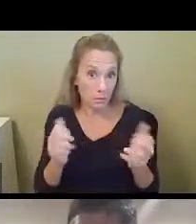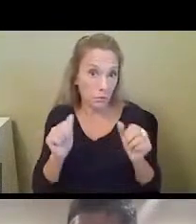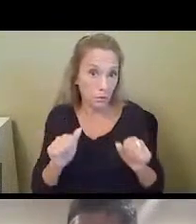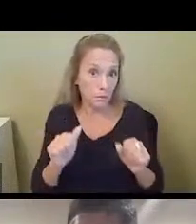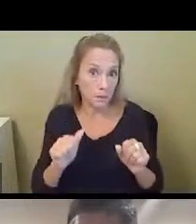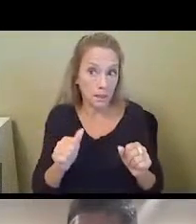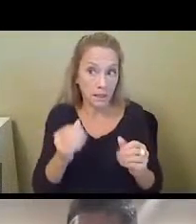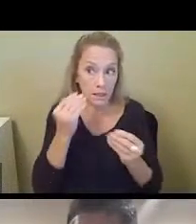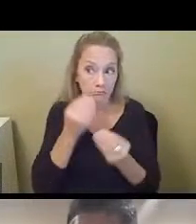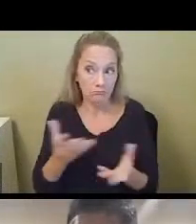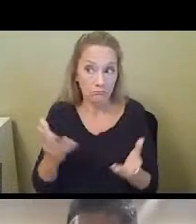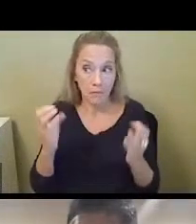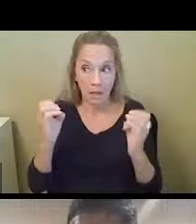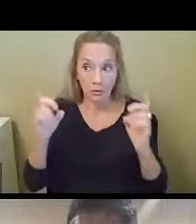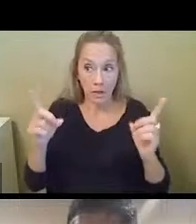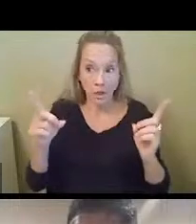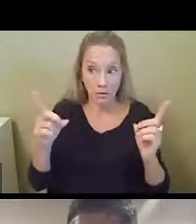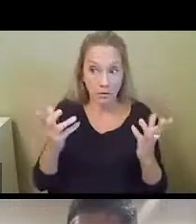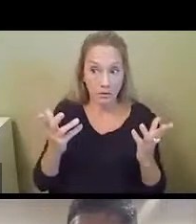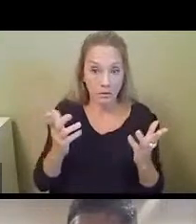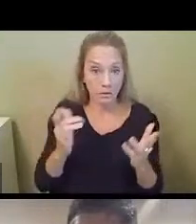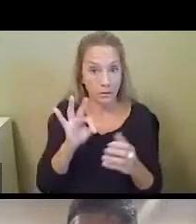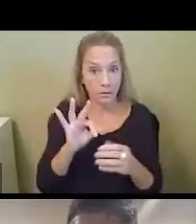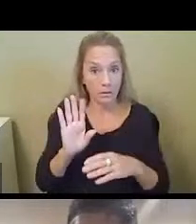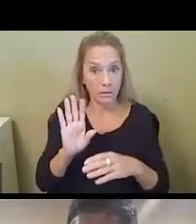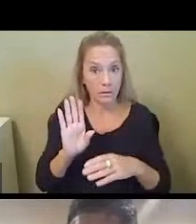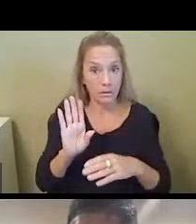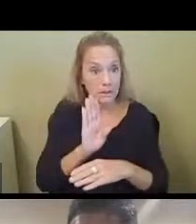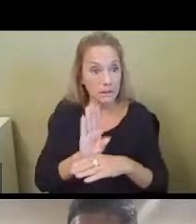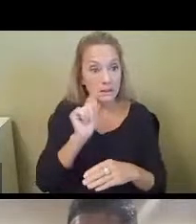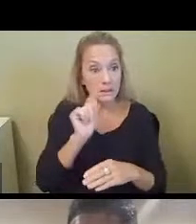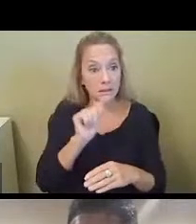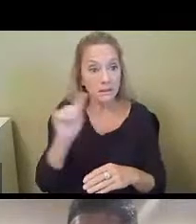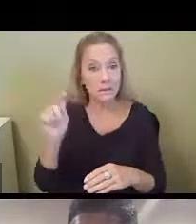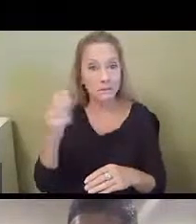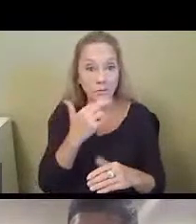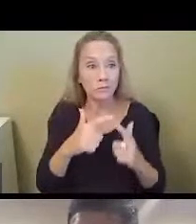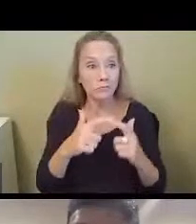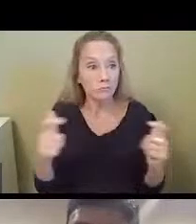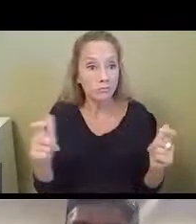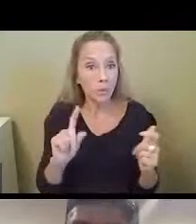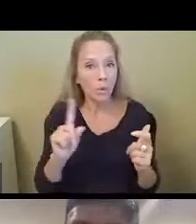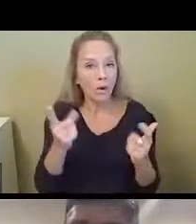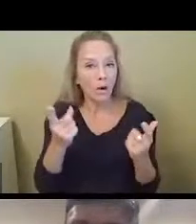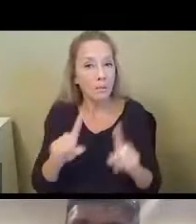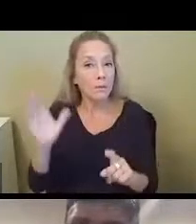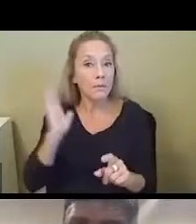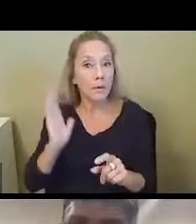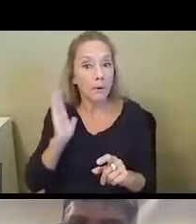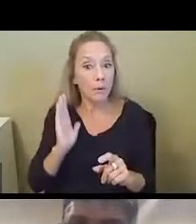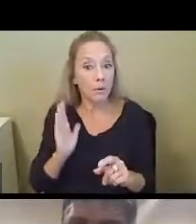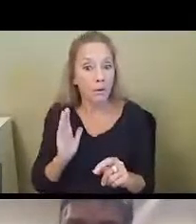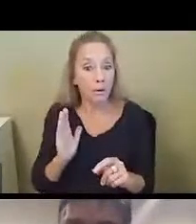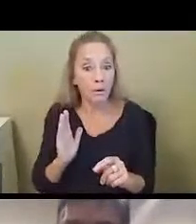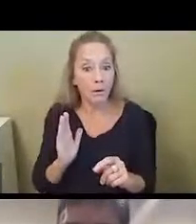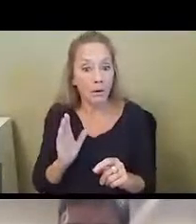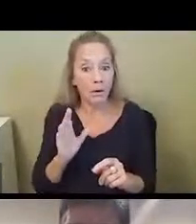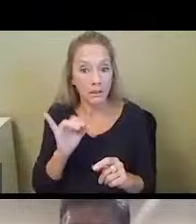the education of the establishments that were known to have this happen has occurred.